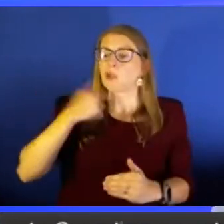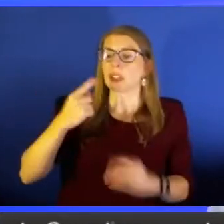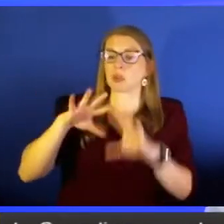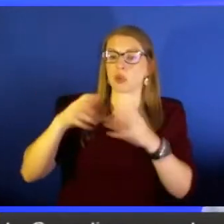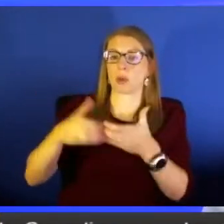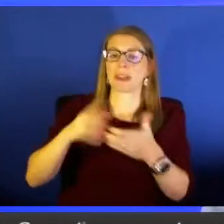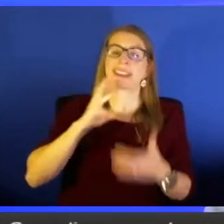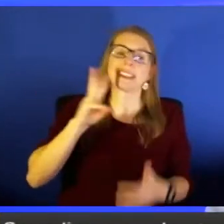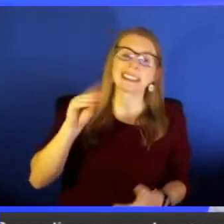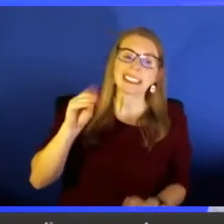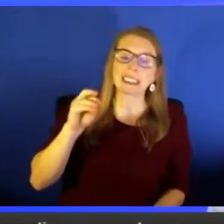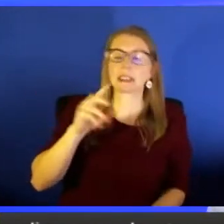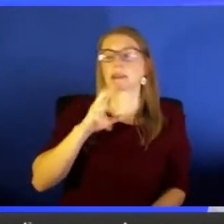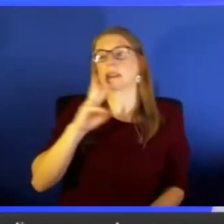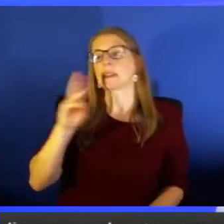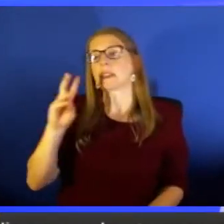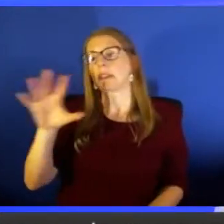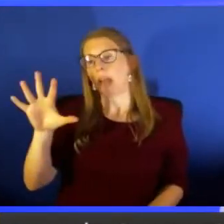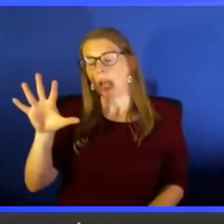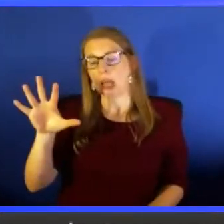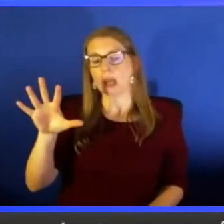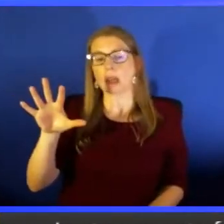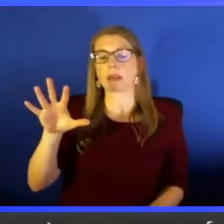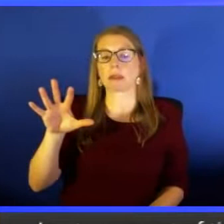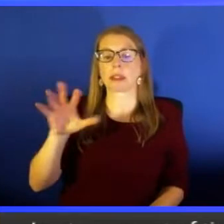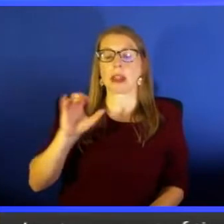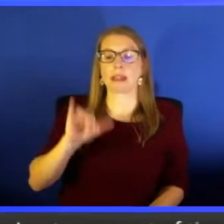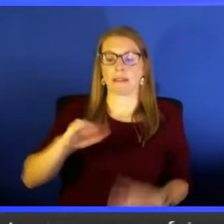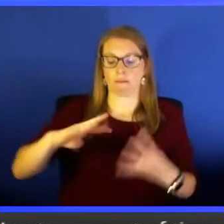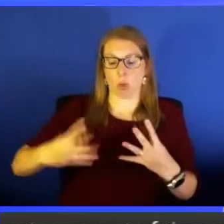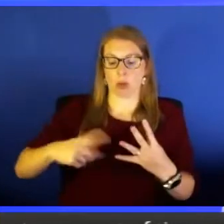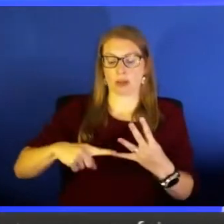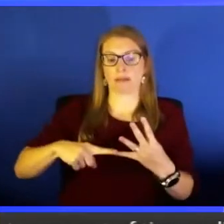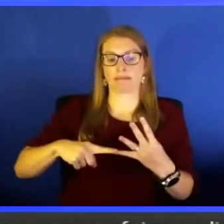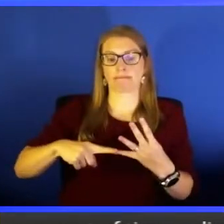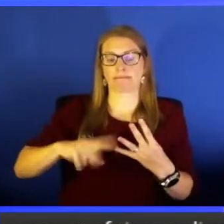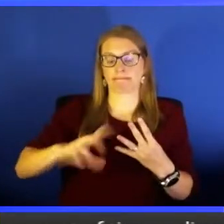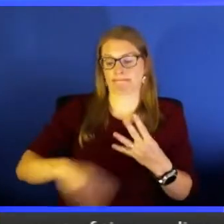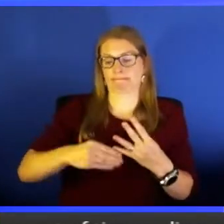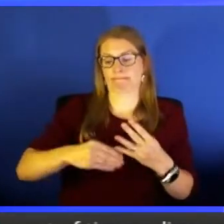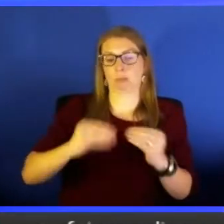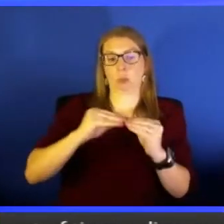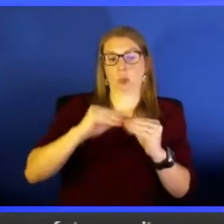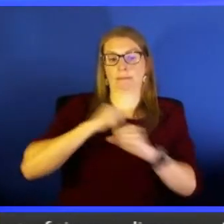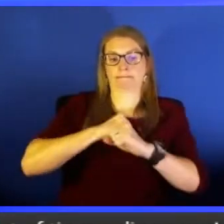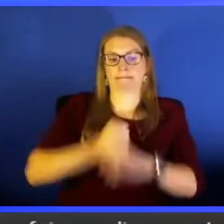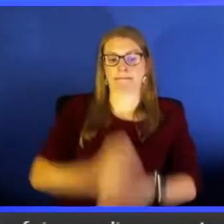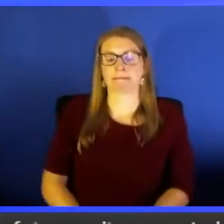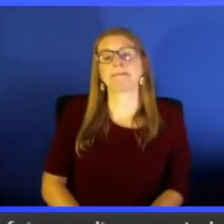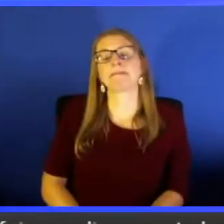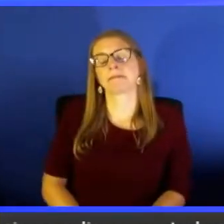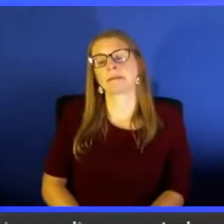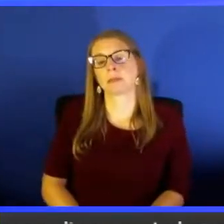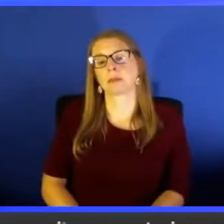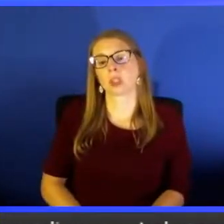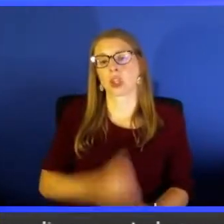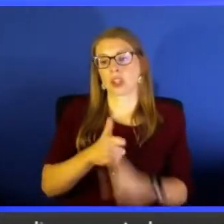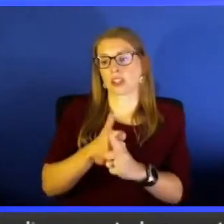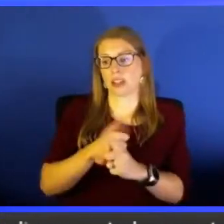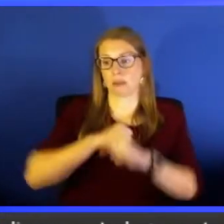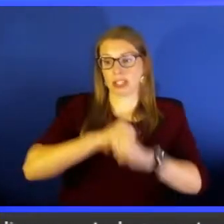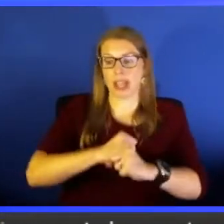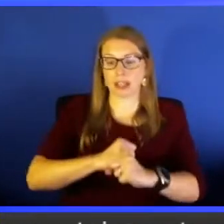dose continues to add better protection. So overall, the answer is you are still very well protected more than 6 months out from that